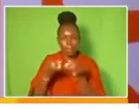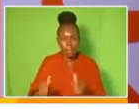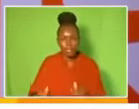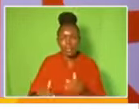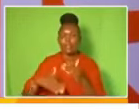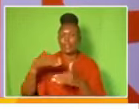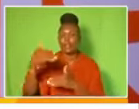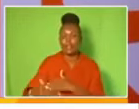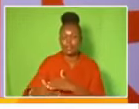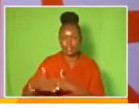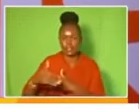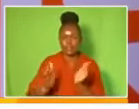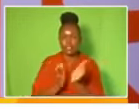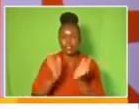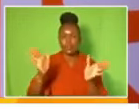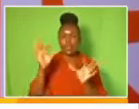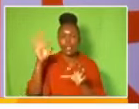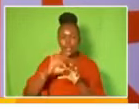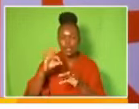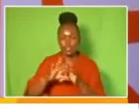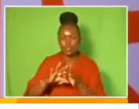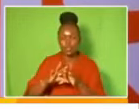next general elections.